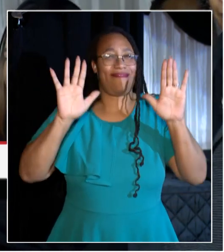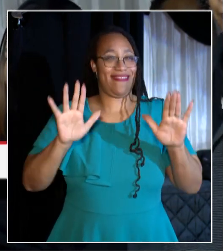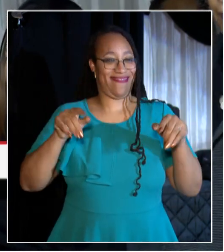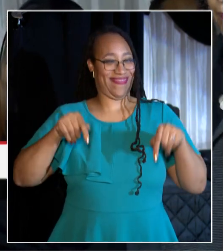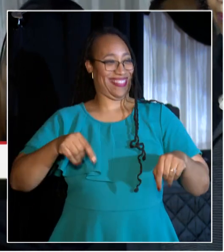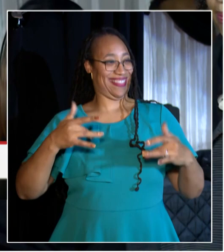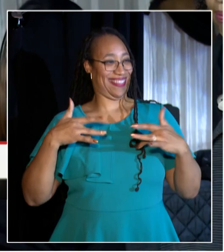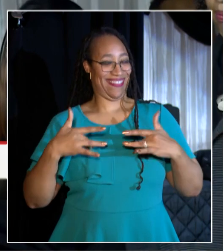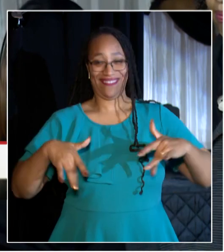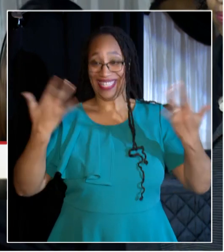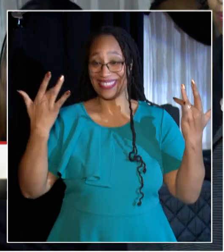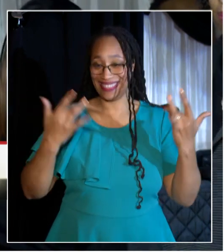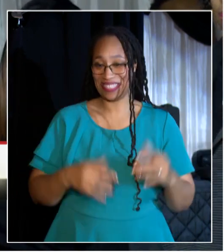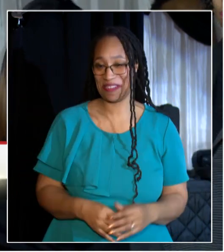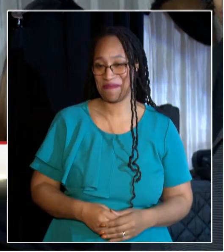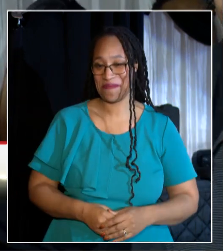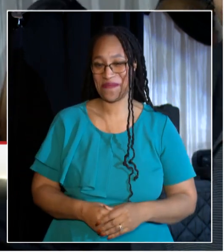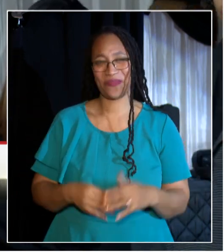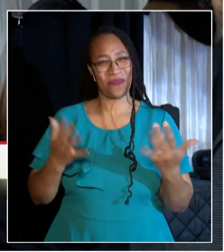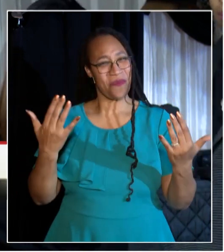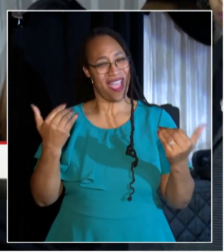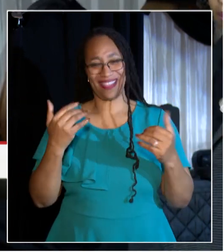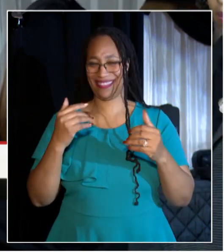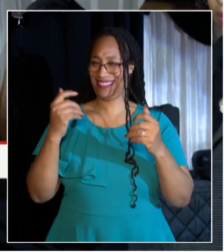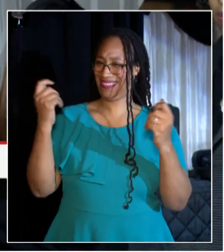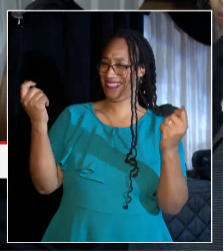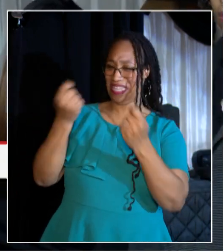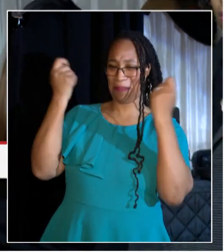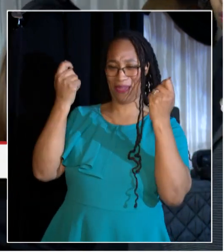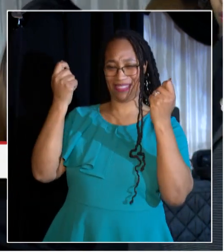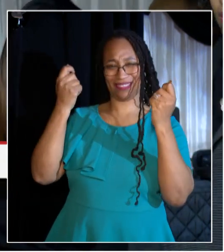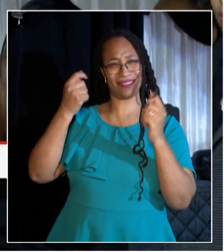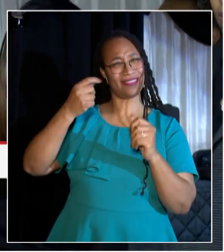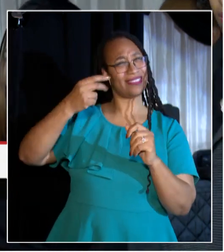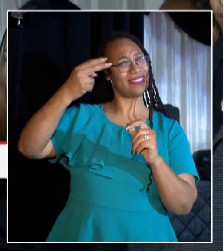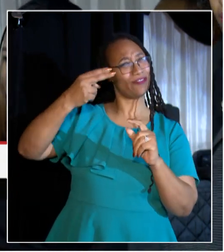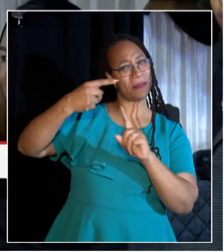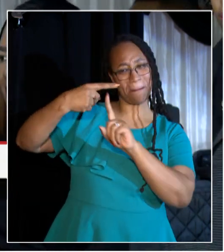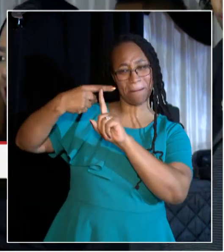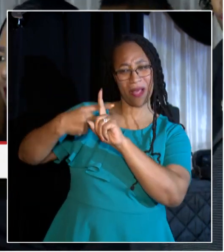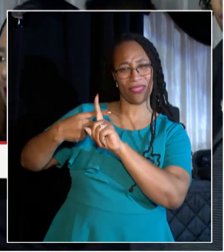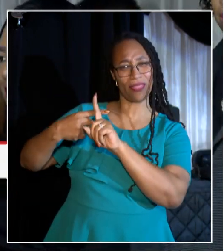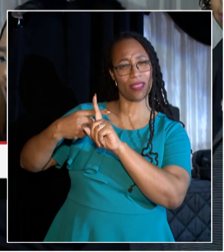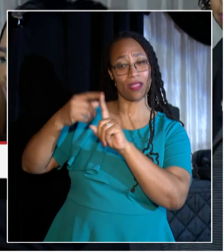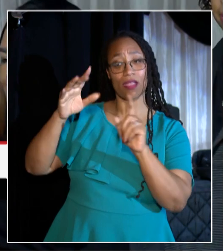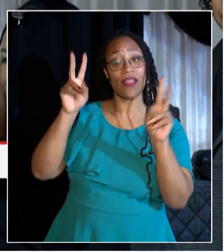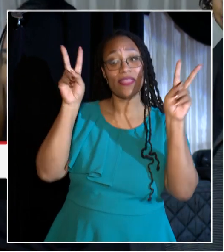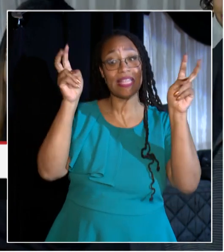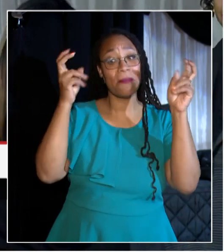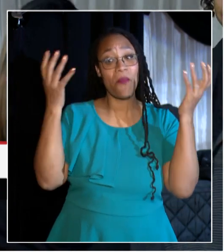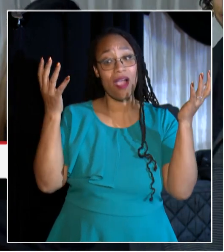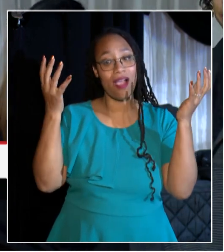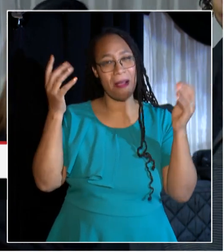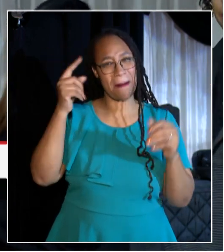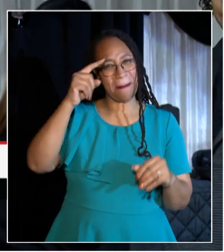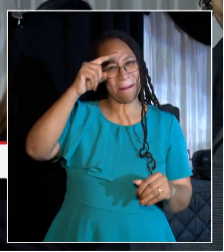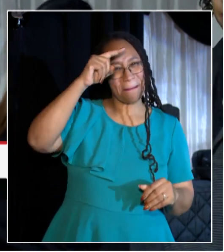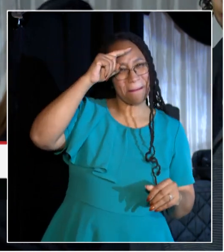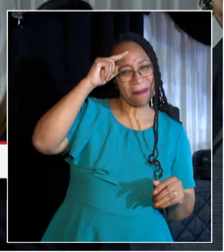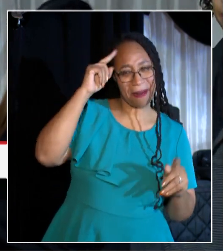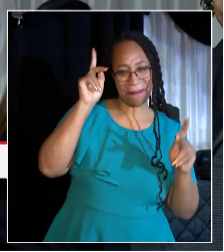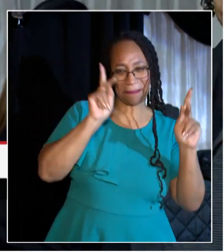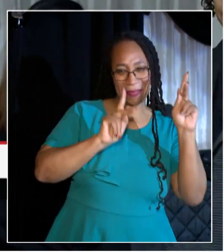Month with the theme African Americans and the Arts, it's fitting that we gather here with some of the most